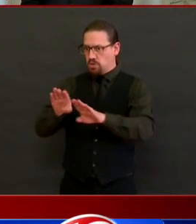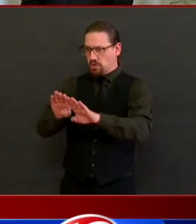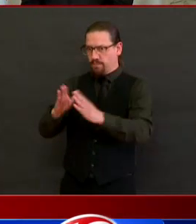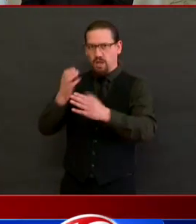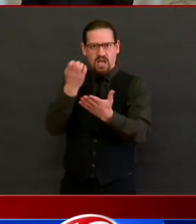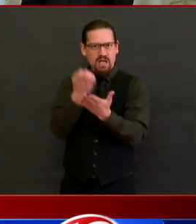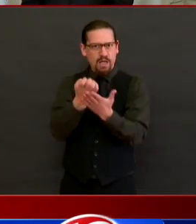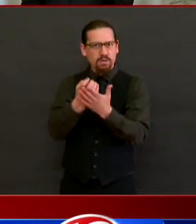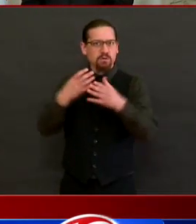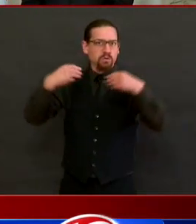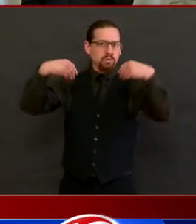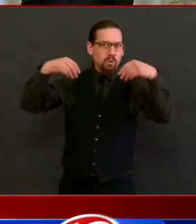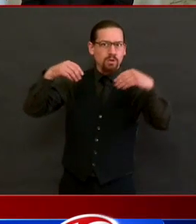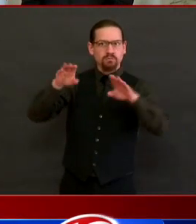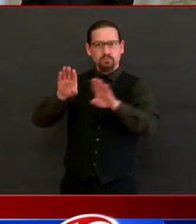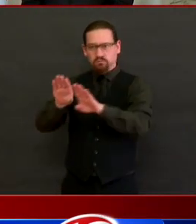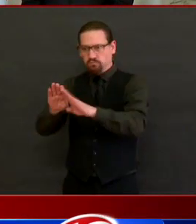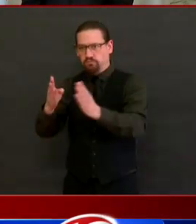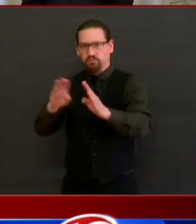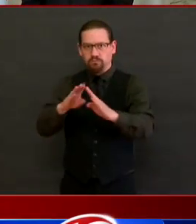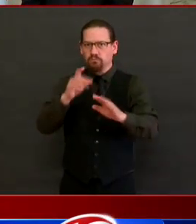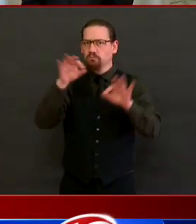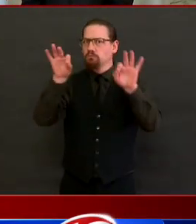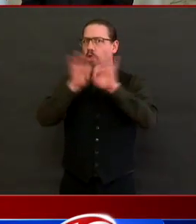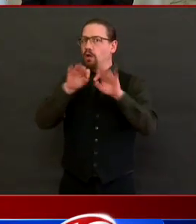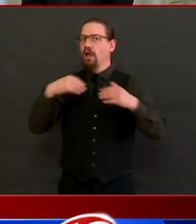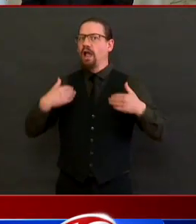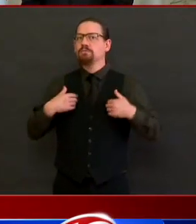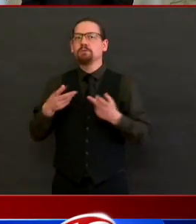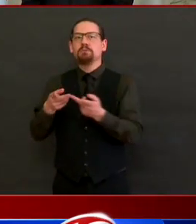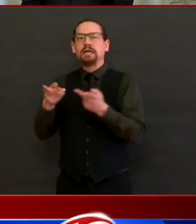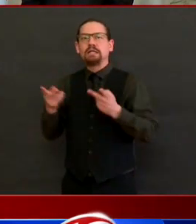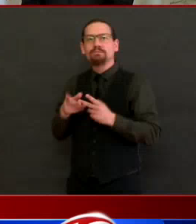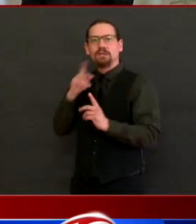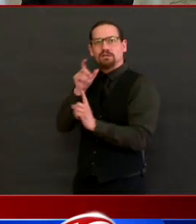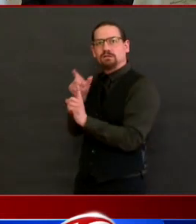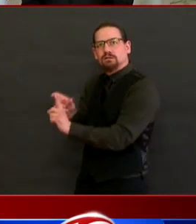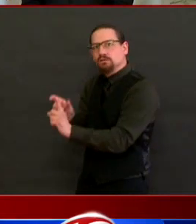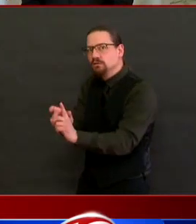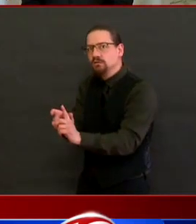these quarantine and isolation services up and running. And so that's our goal.